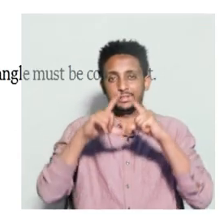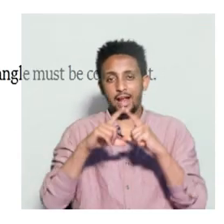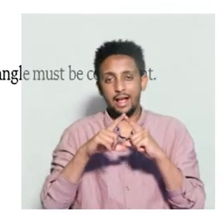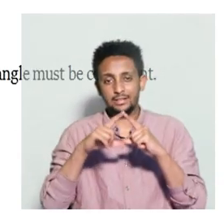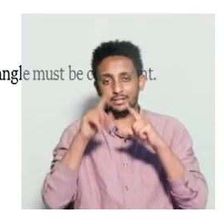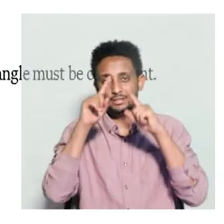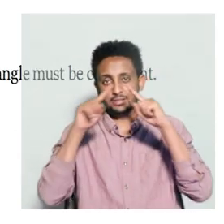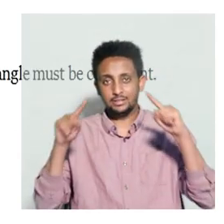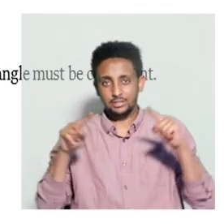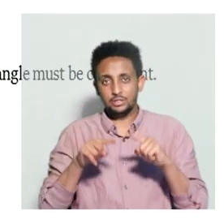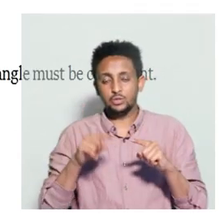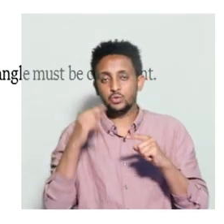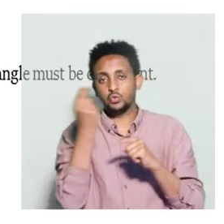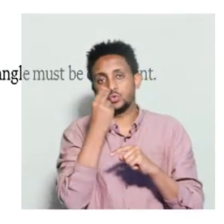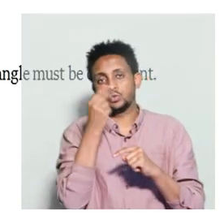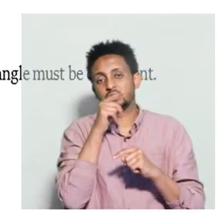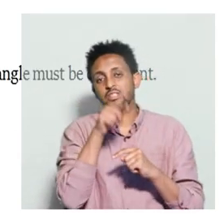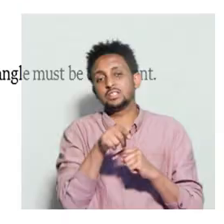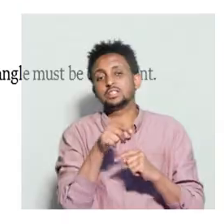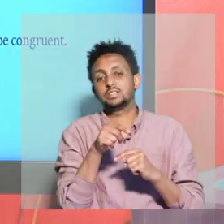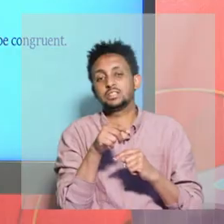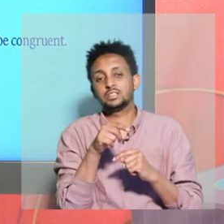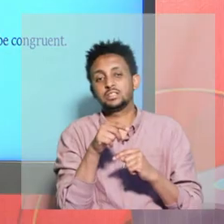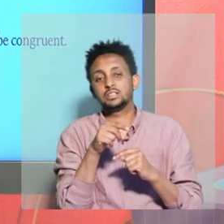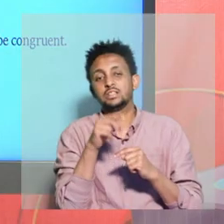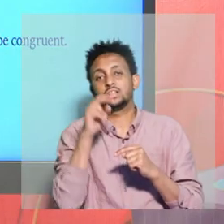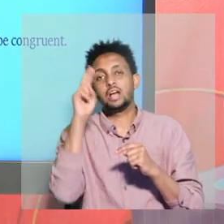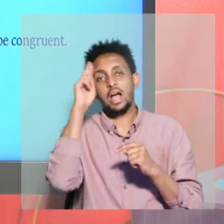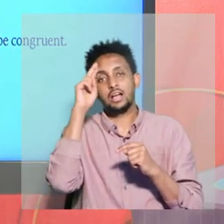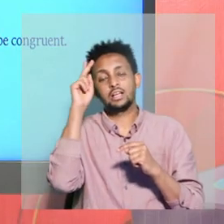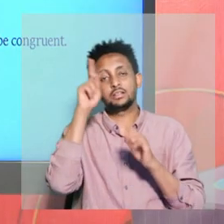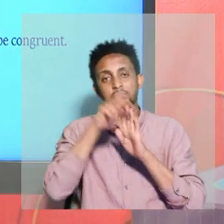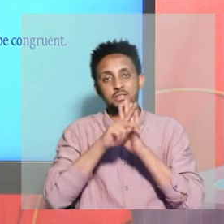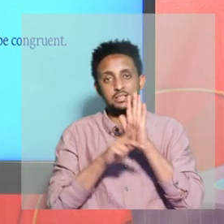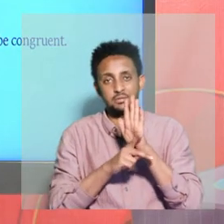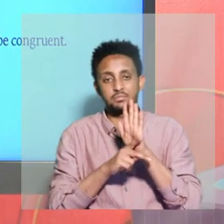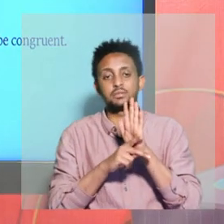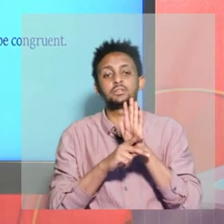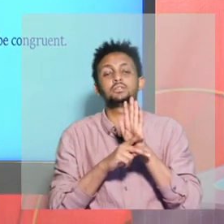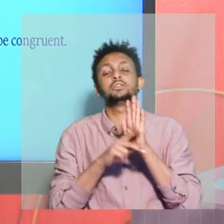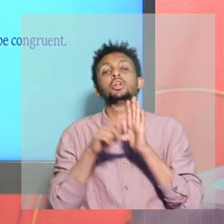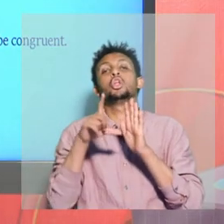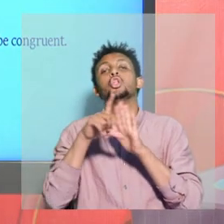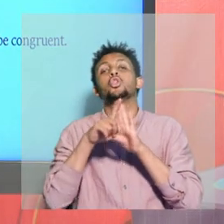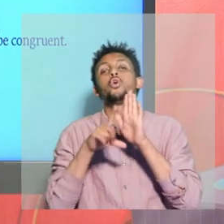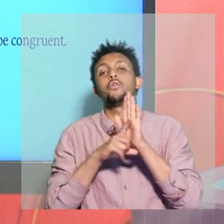possible to apply and prove that Huygens' principle obeys the